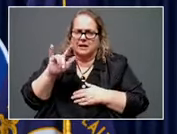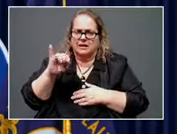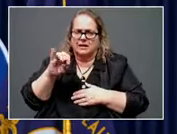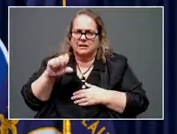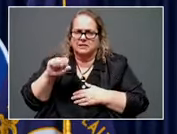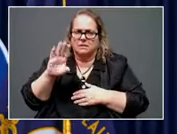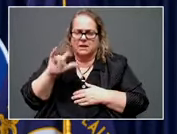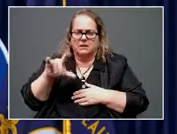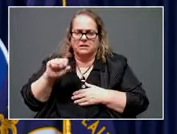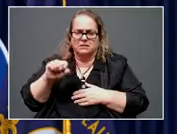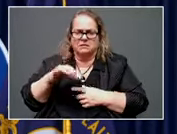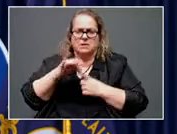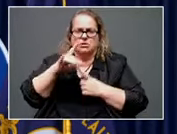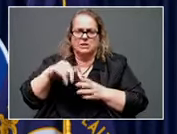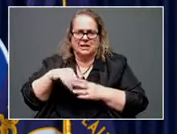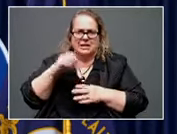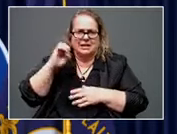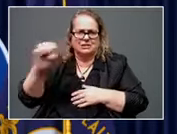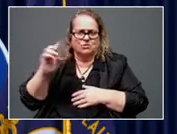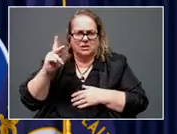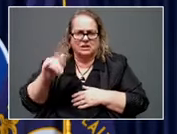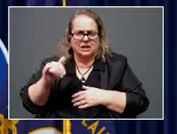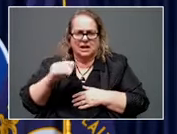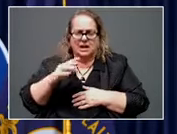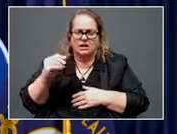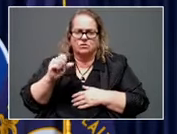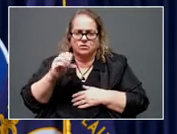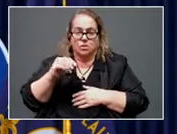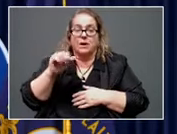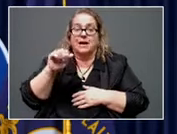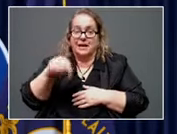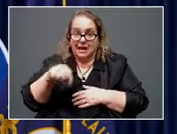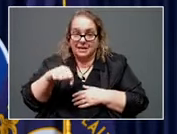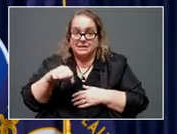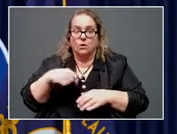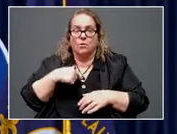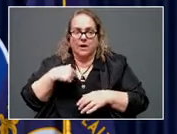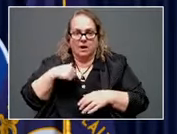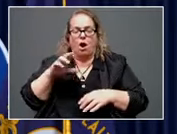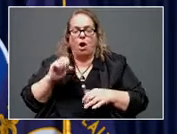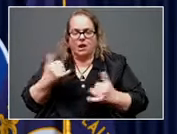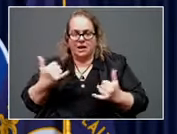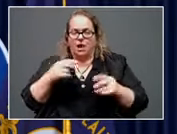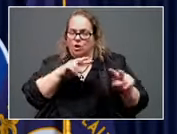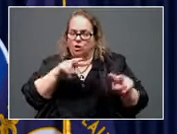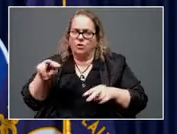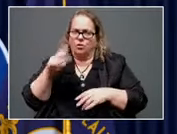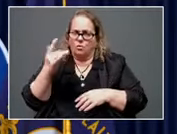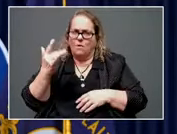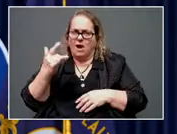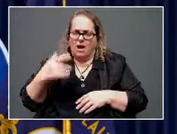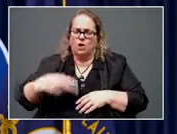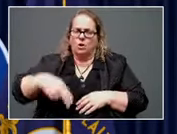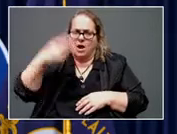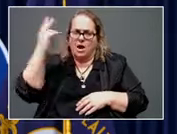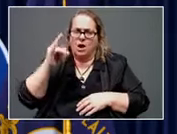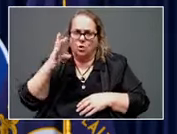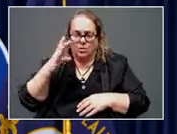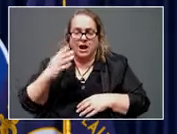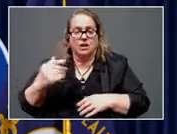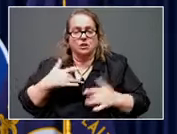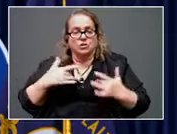in Eastern Kentucky. And so, yes, actively looking at that. Also concerned about rents